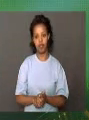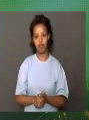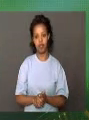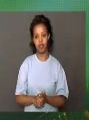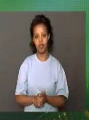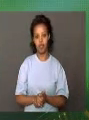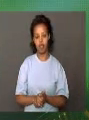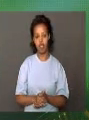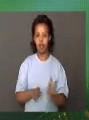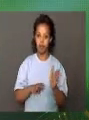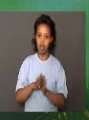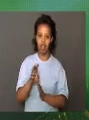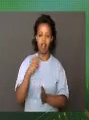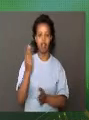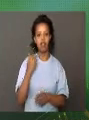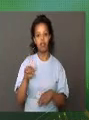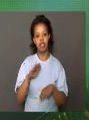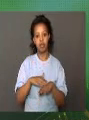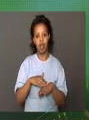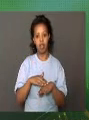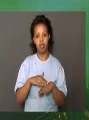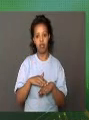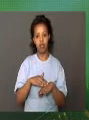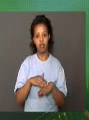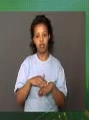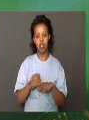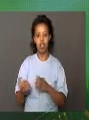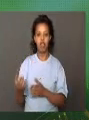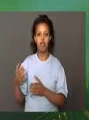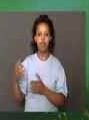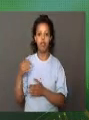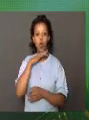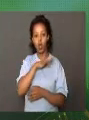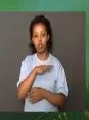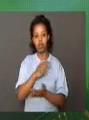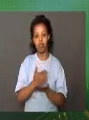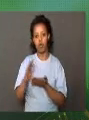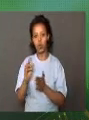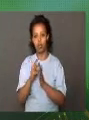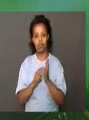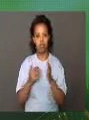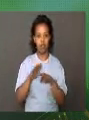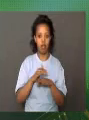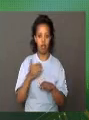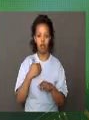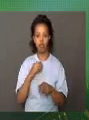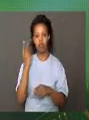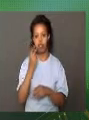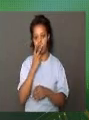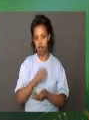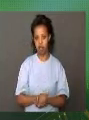the use of bacteria in sewage treatment. In our